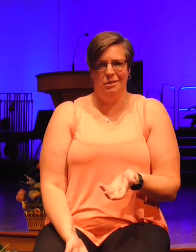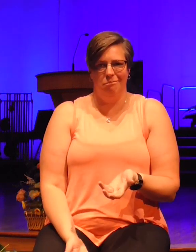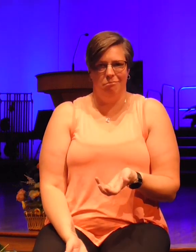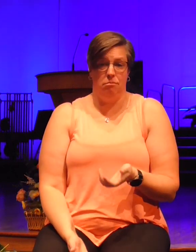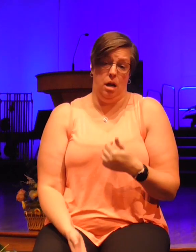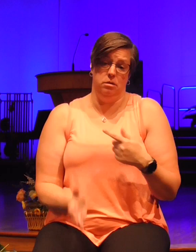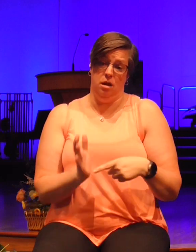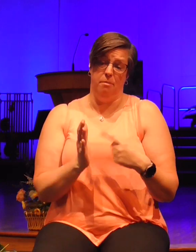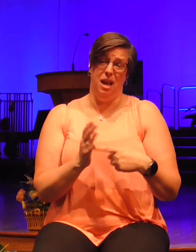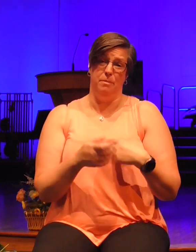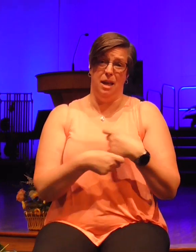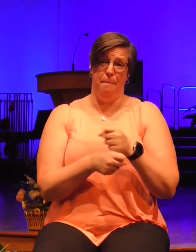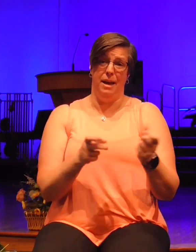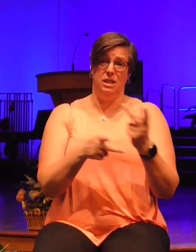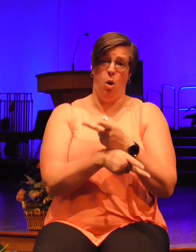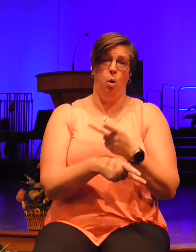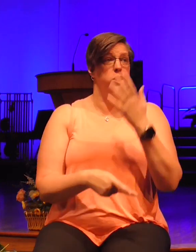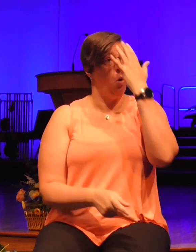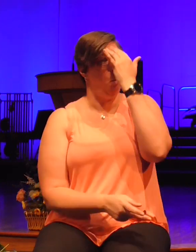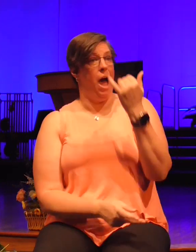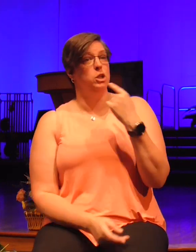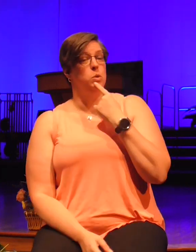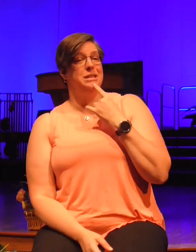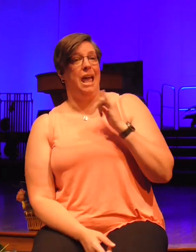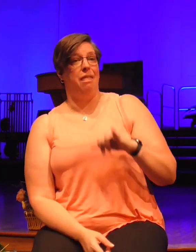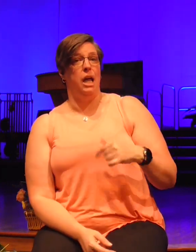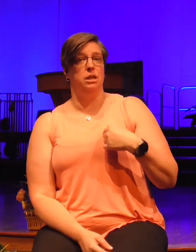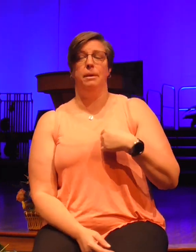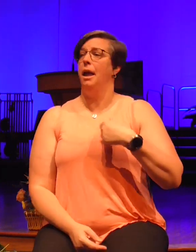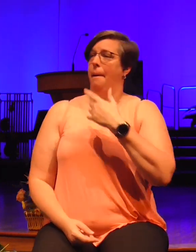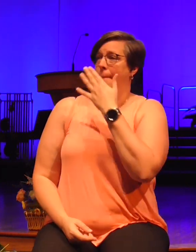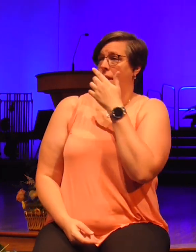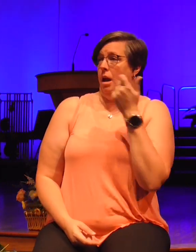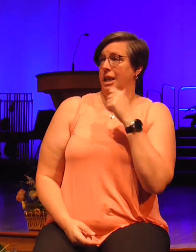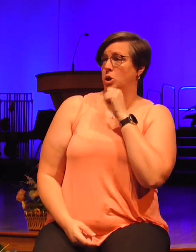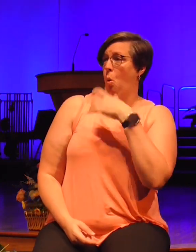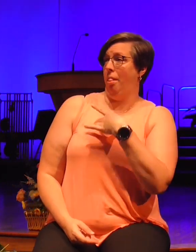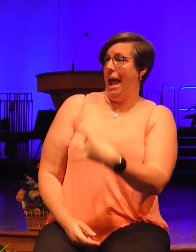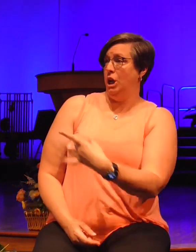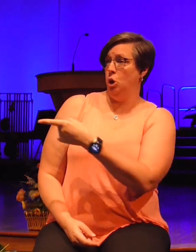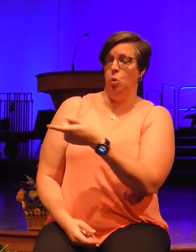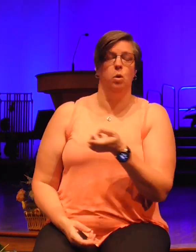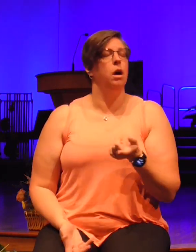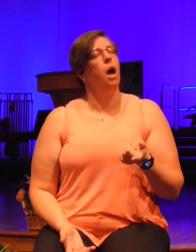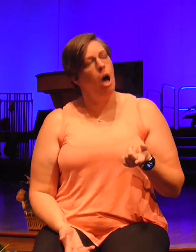worse. Why did you say that to me? Well, because I don't like you. Okay.